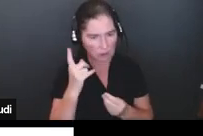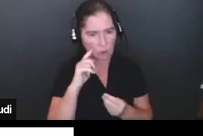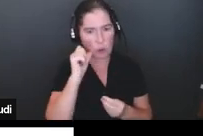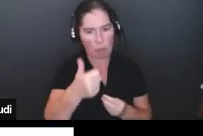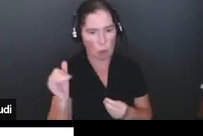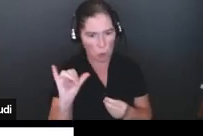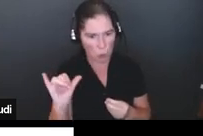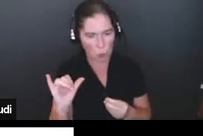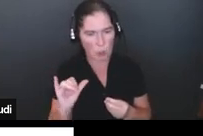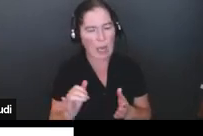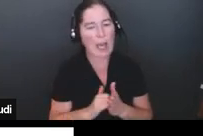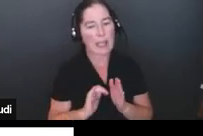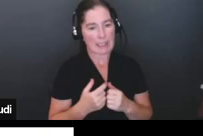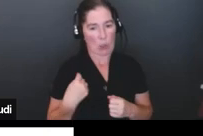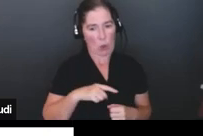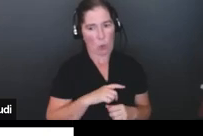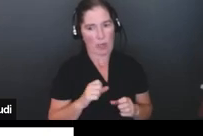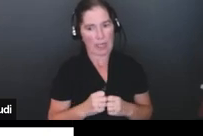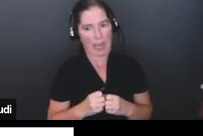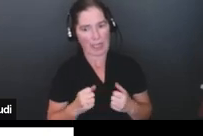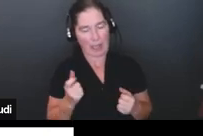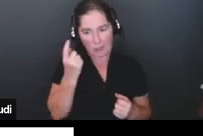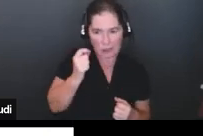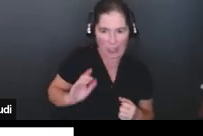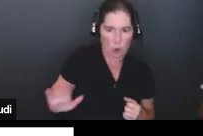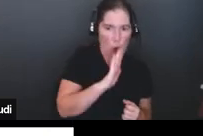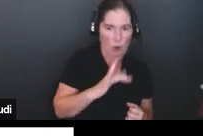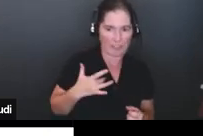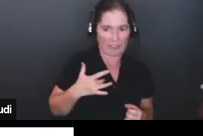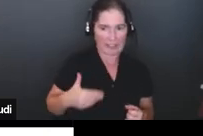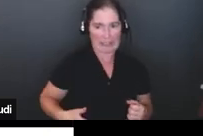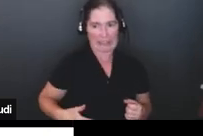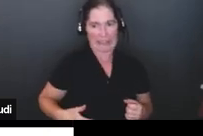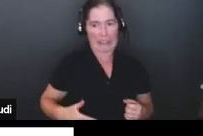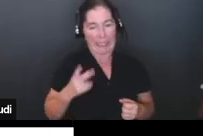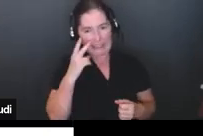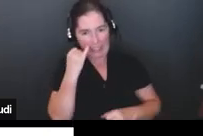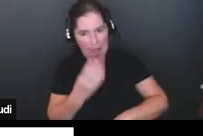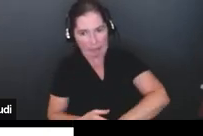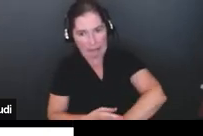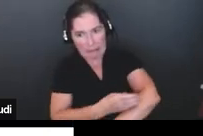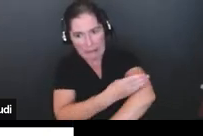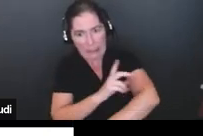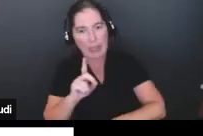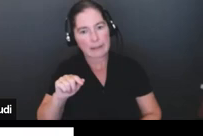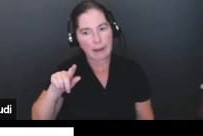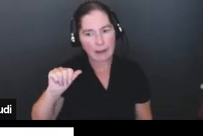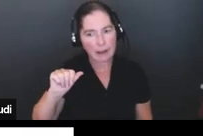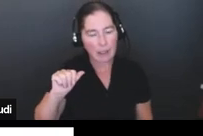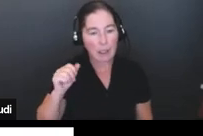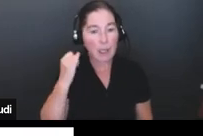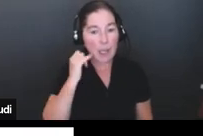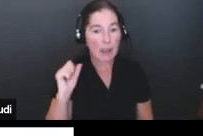This is just a way for us to gauge how you're feeling and to get some growth data. If you have your cell phone with